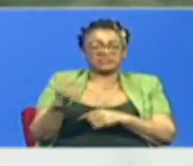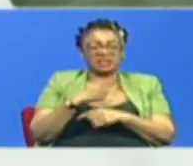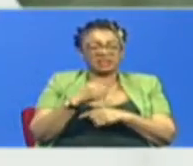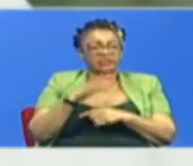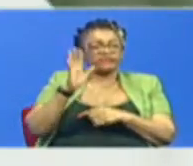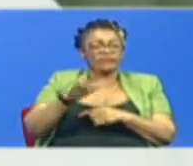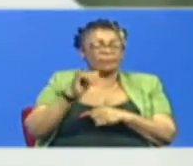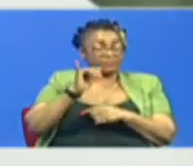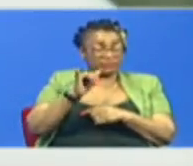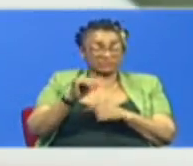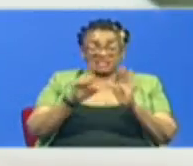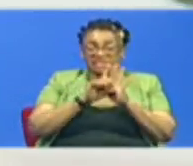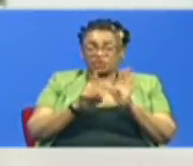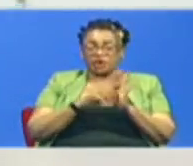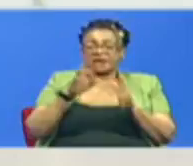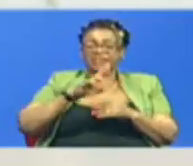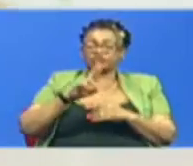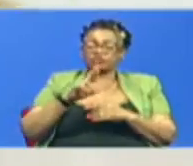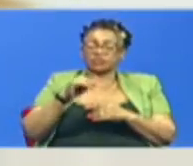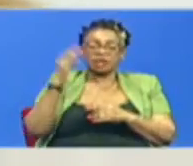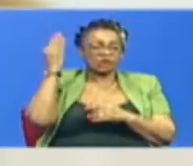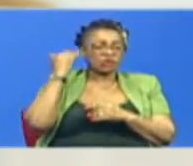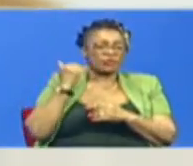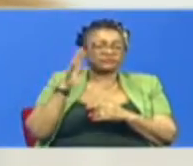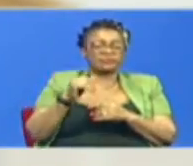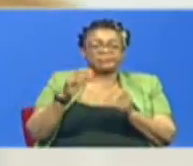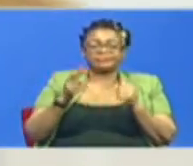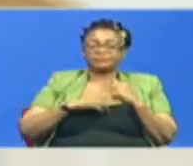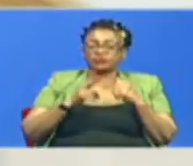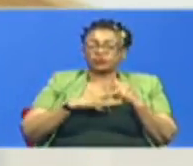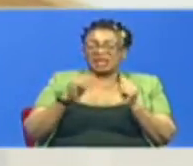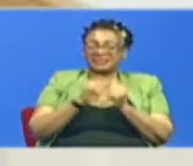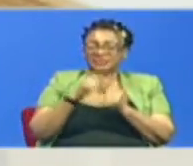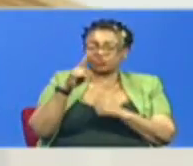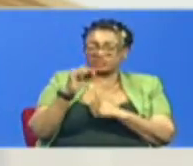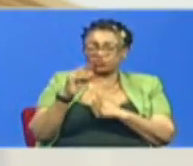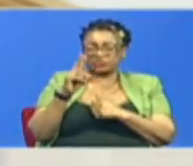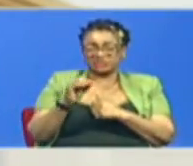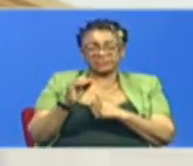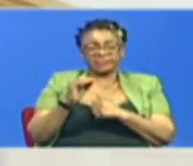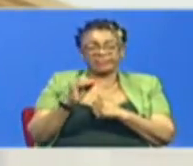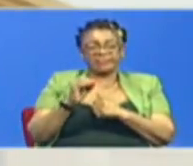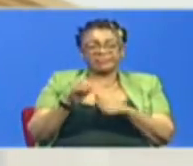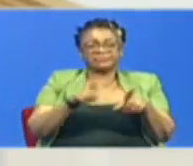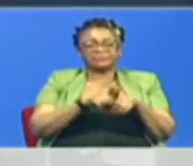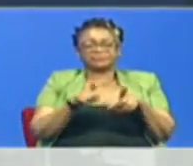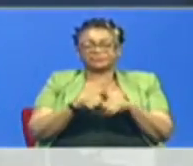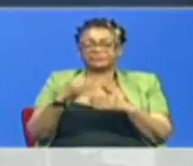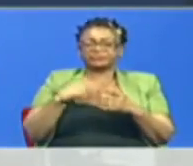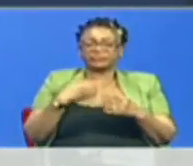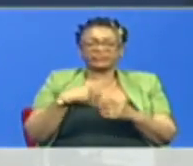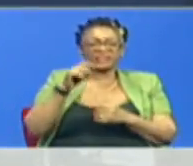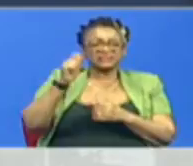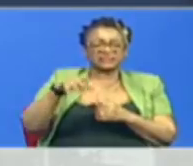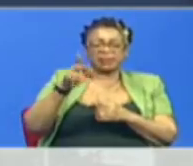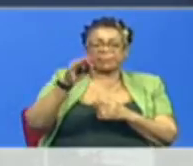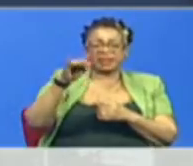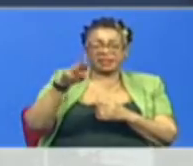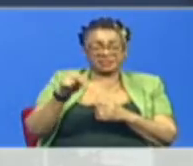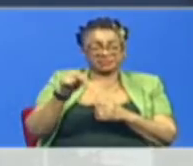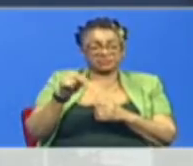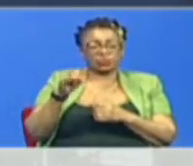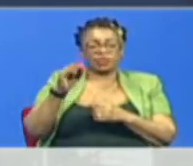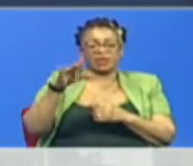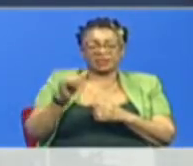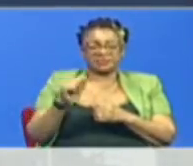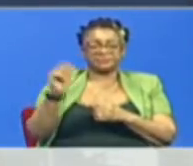and Labour Relations Court dated July 10, 2020, and signed by Justice Brian Onyaga, the